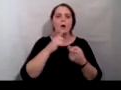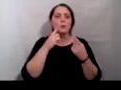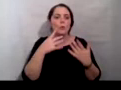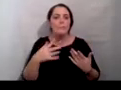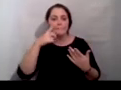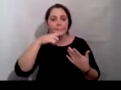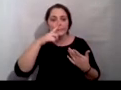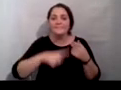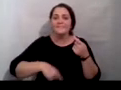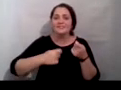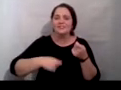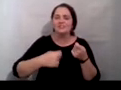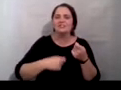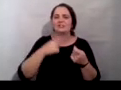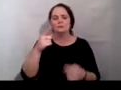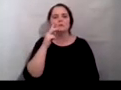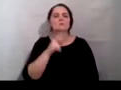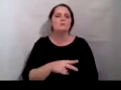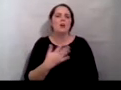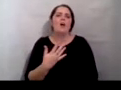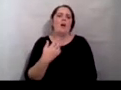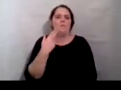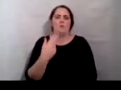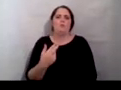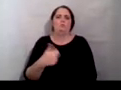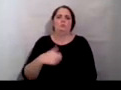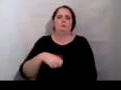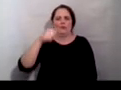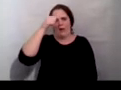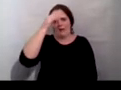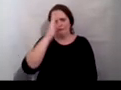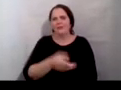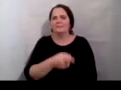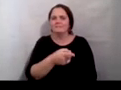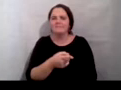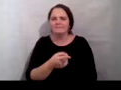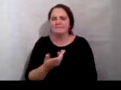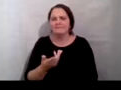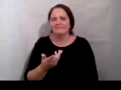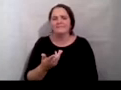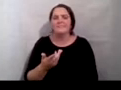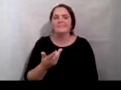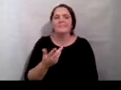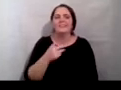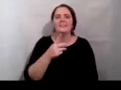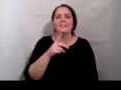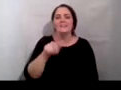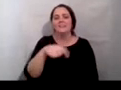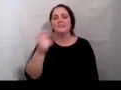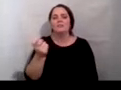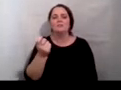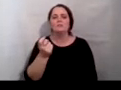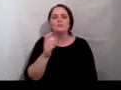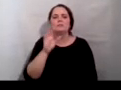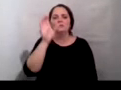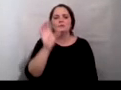People fishing, anybody can get that from looking at the image. There's also this kind of